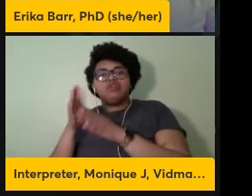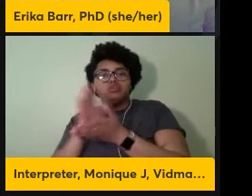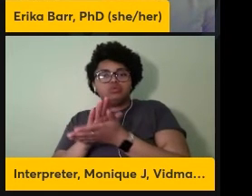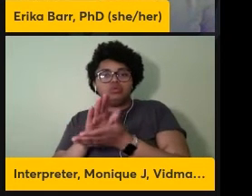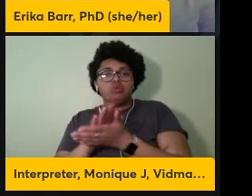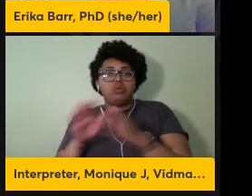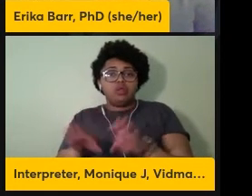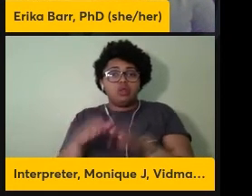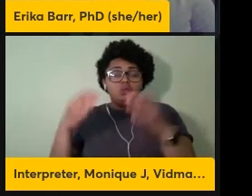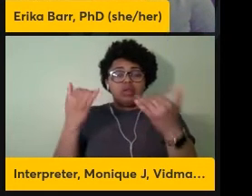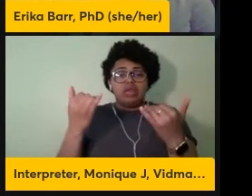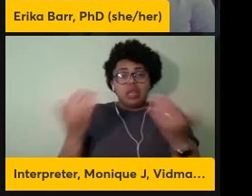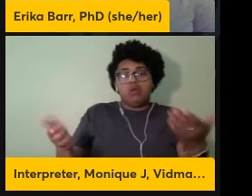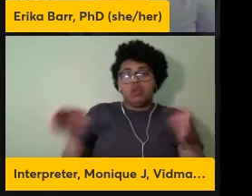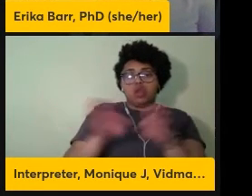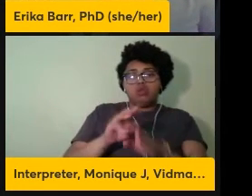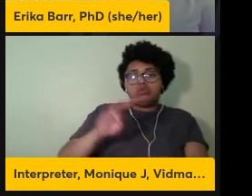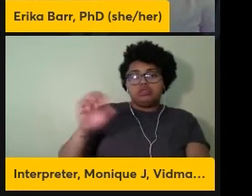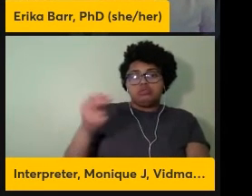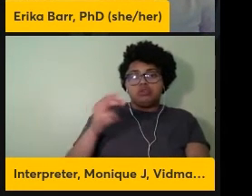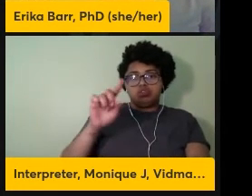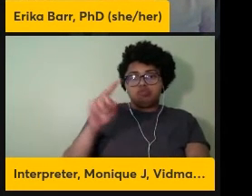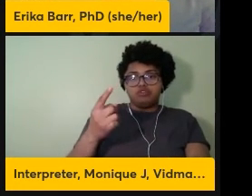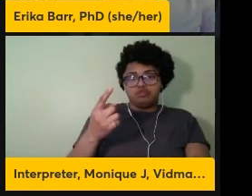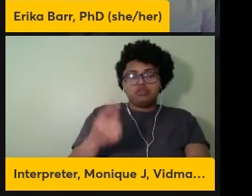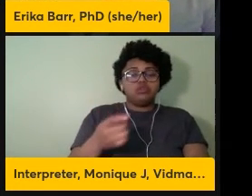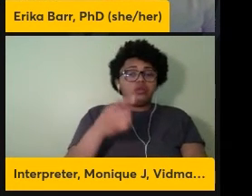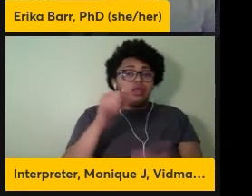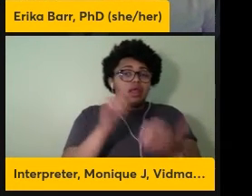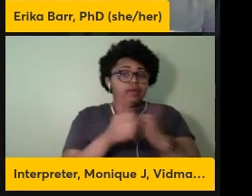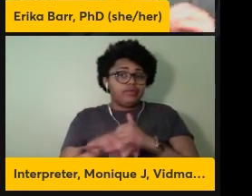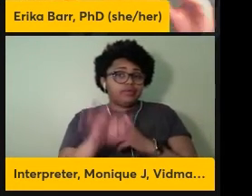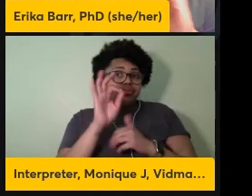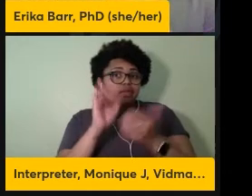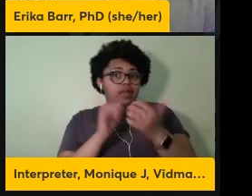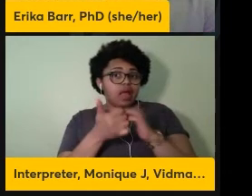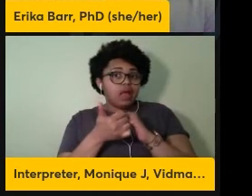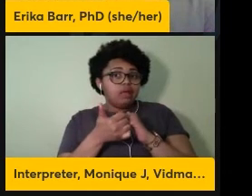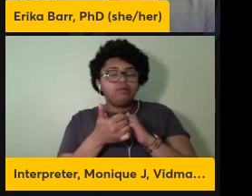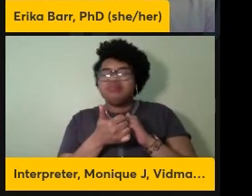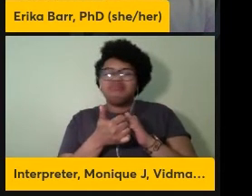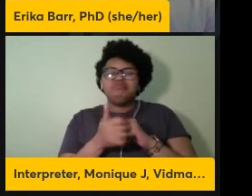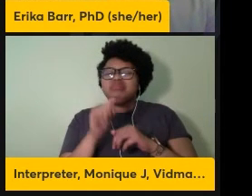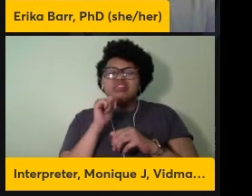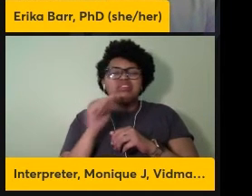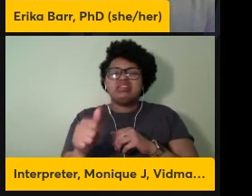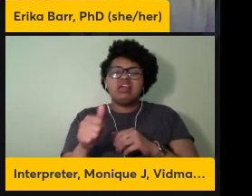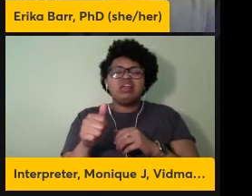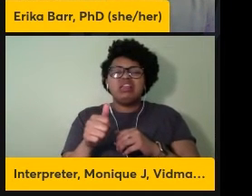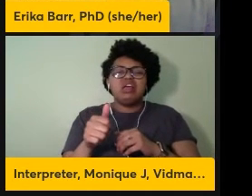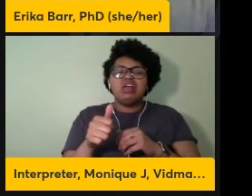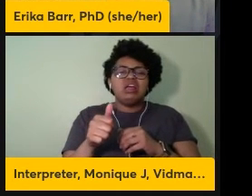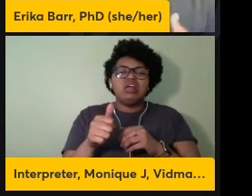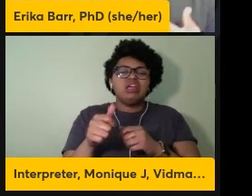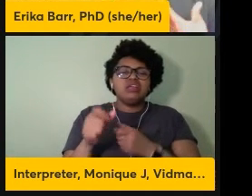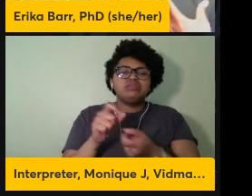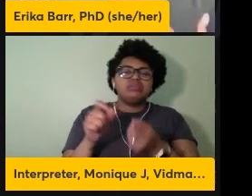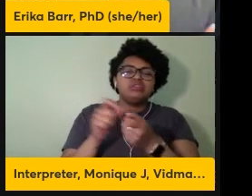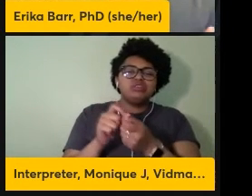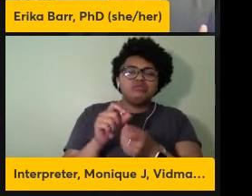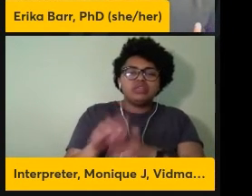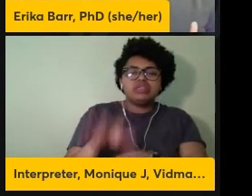closes March 1st. The way that you are selected is there's not a centralized selection